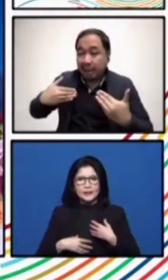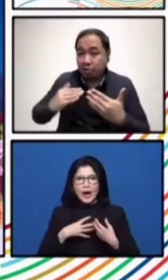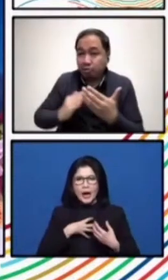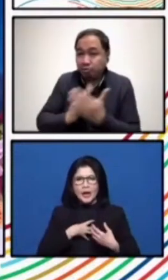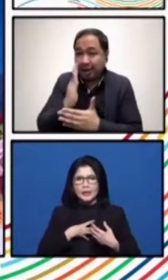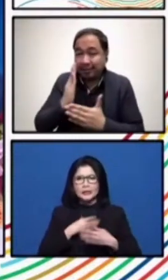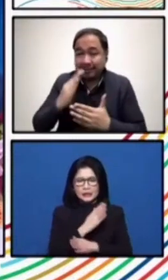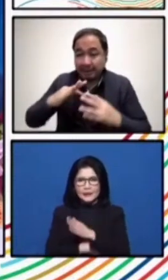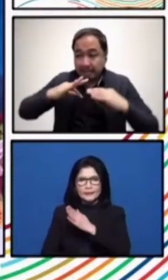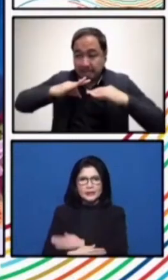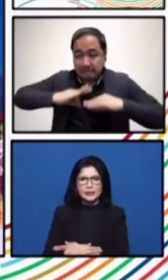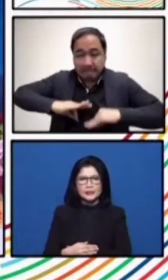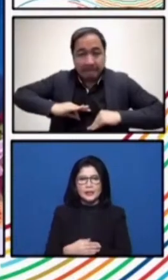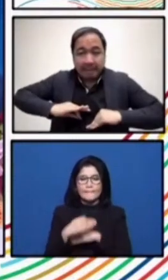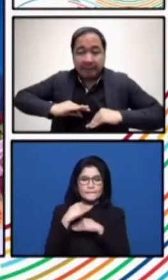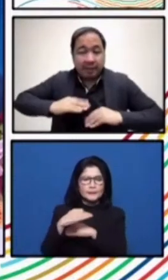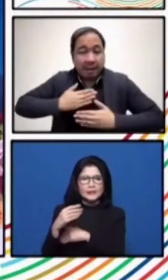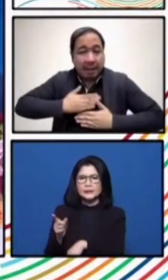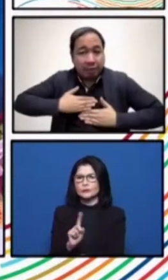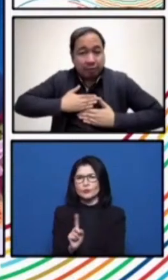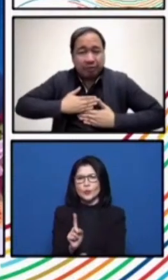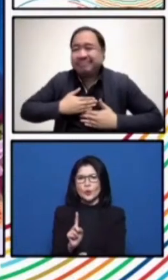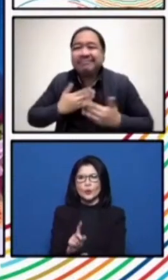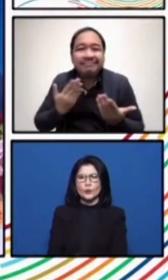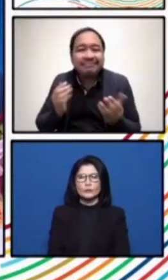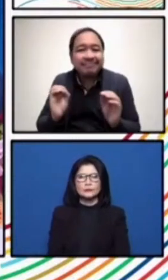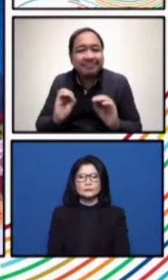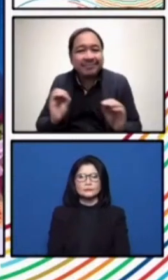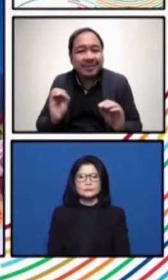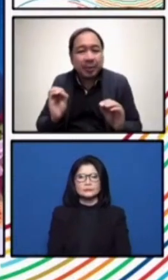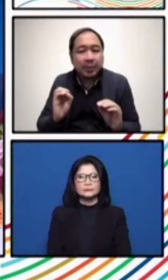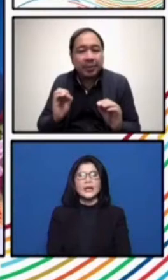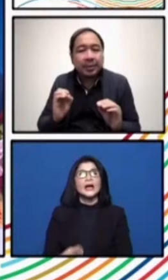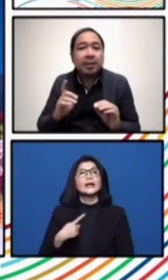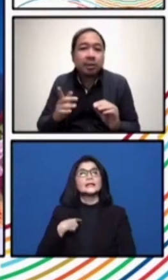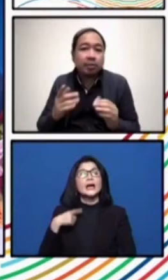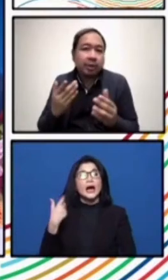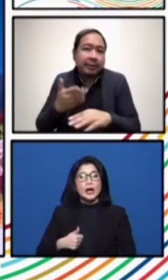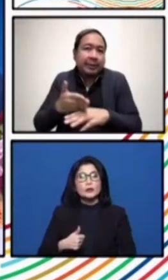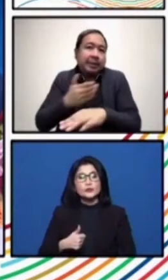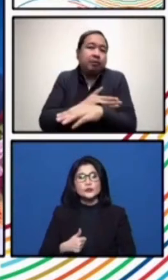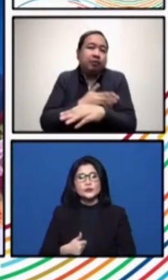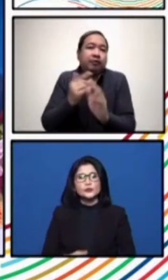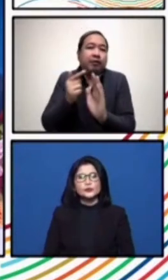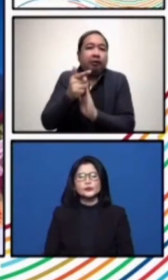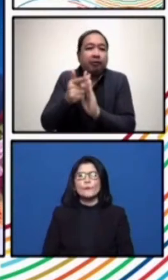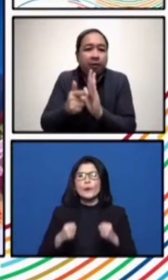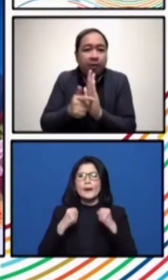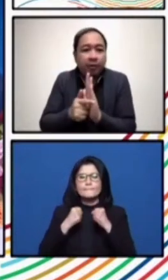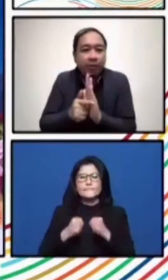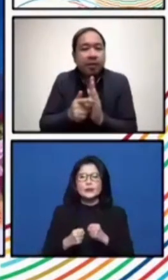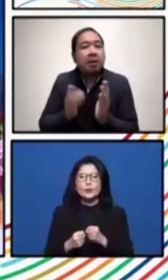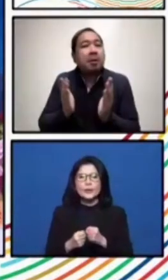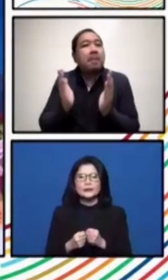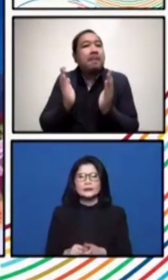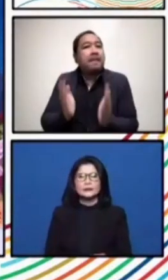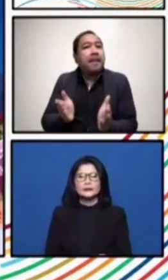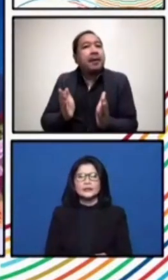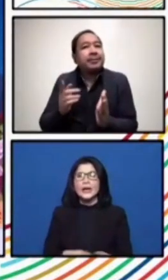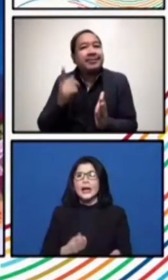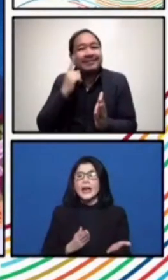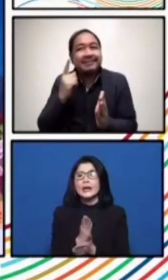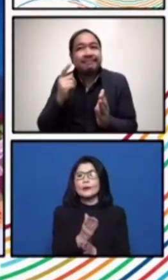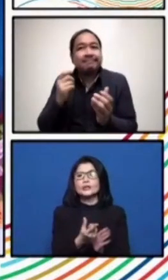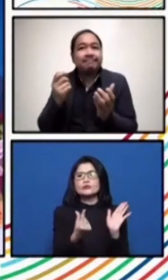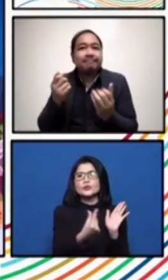and it requires introducing or strengthening load that mandate positive measure and provide active